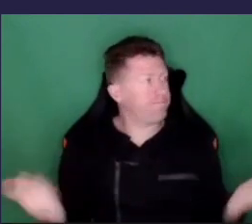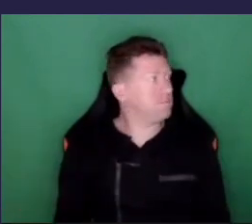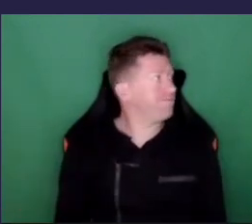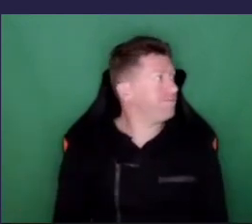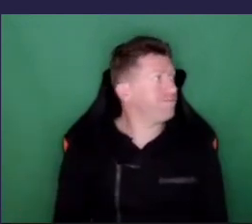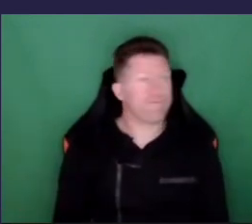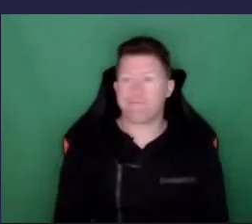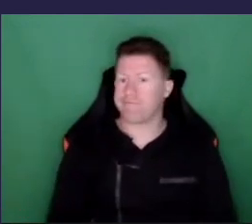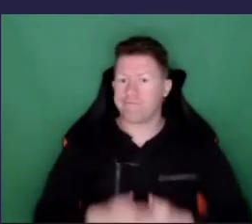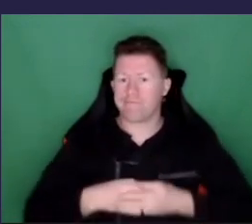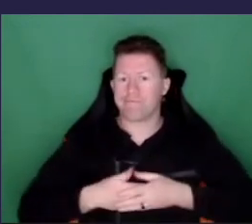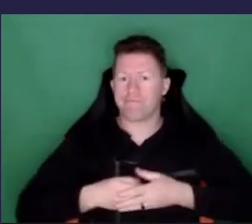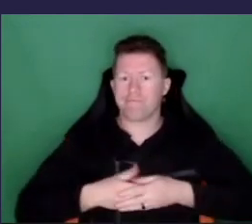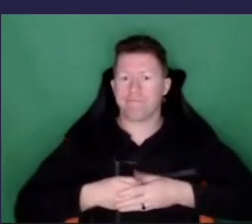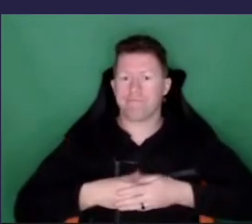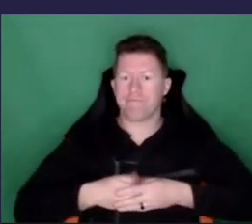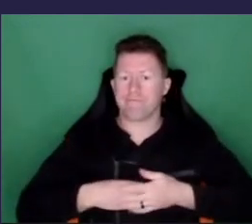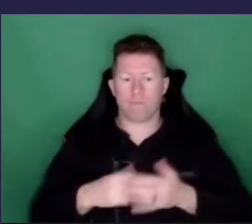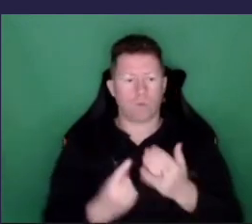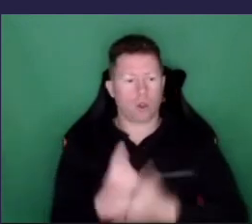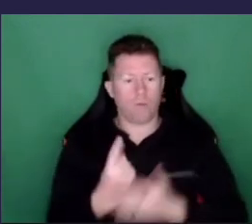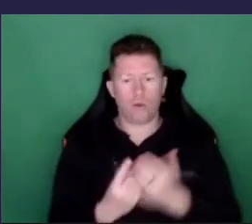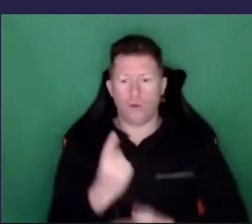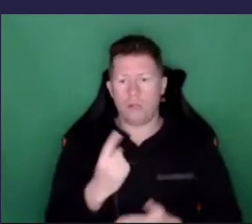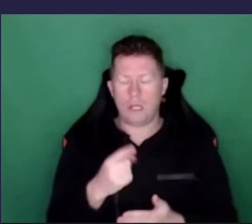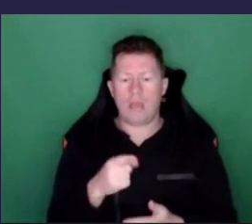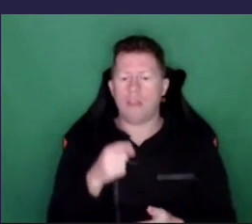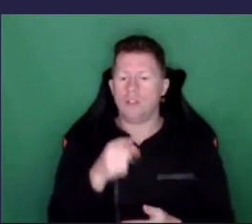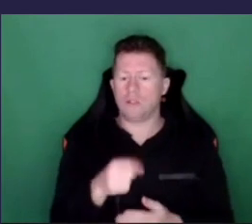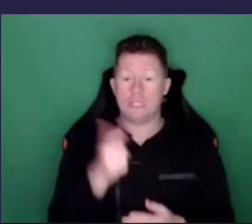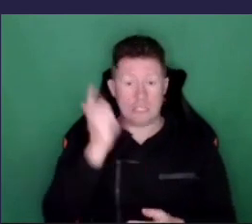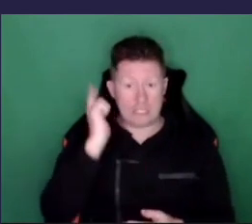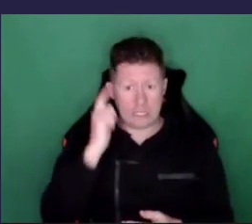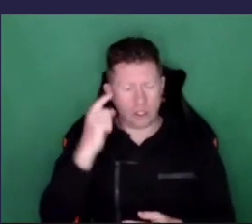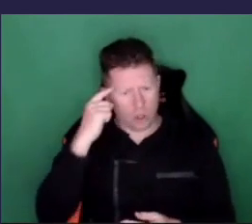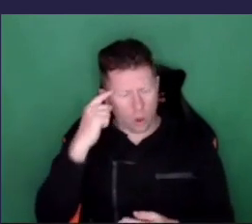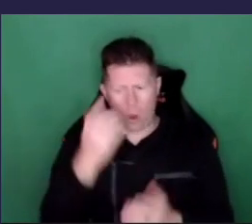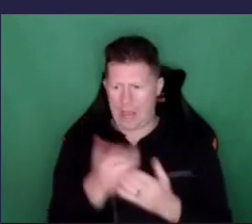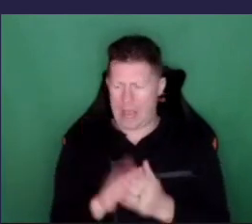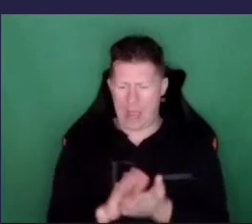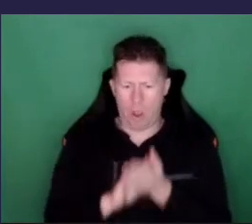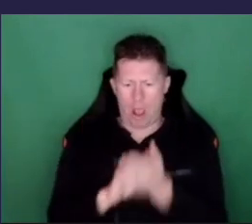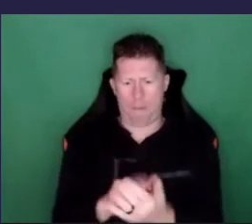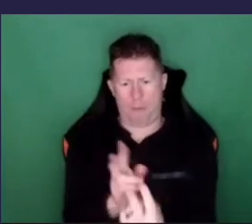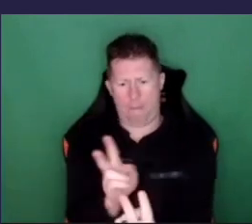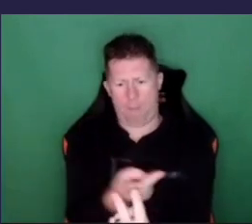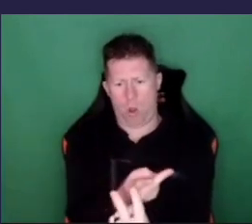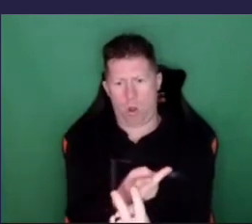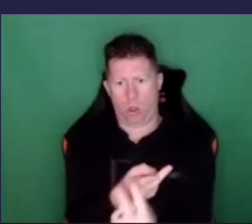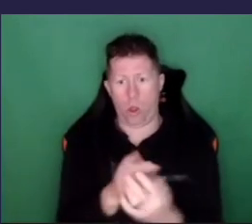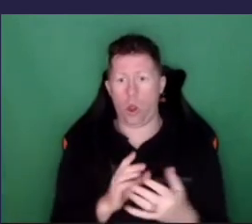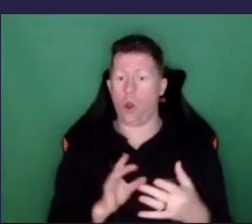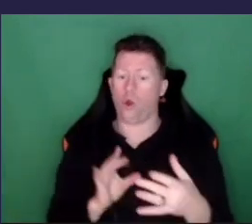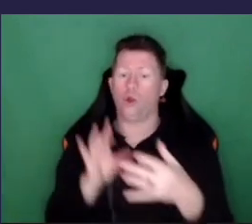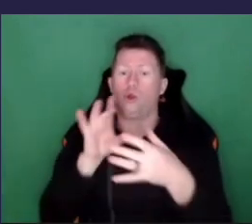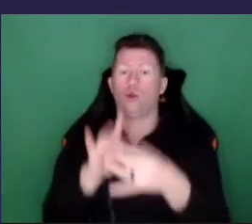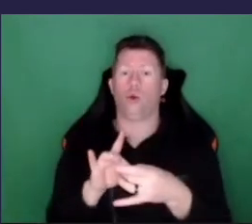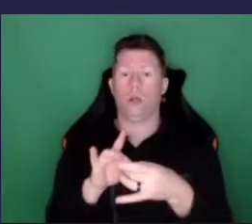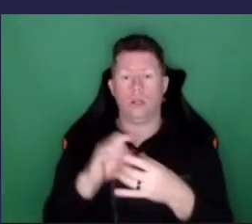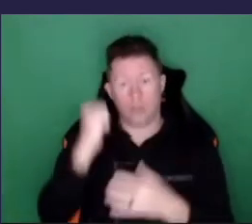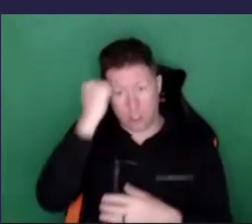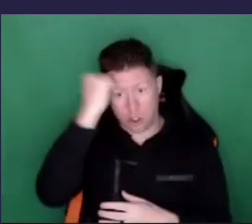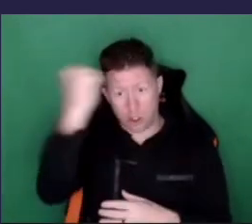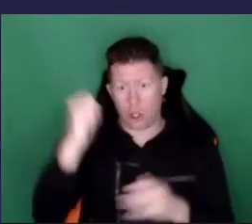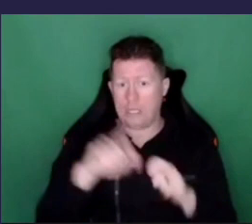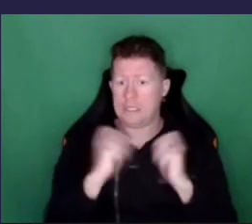opportunity. And then she started looking at, how do you help two guys join a soccer team? And I don't know, I assume it's the same in